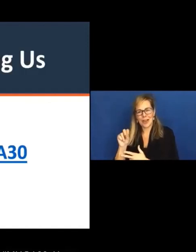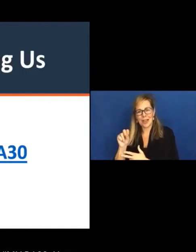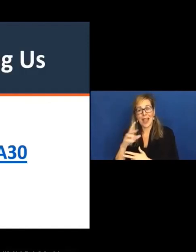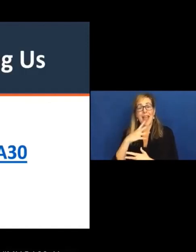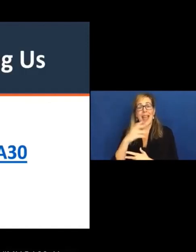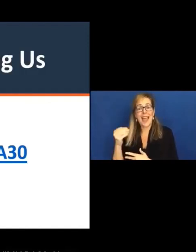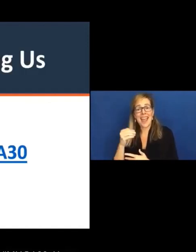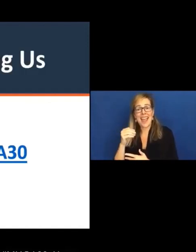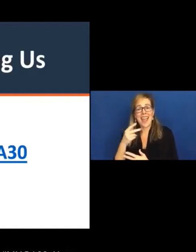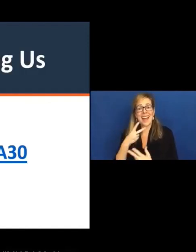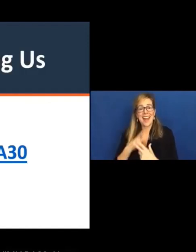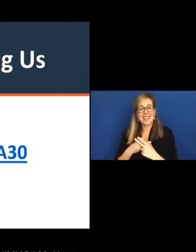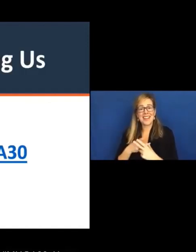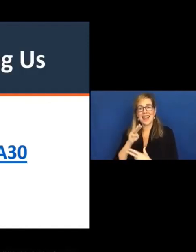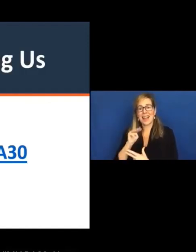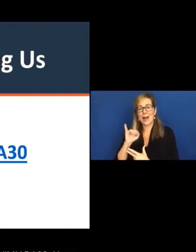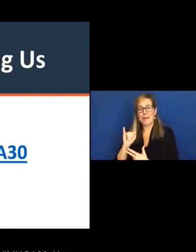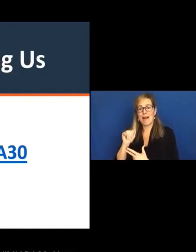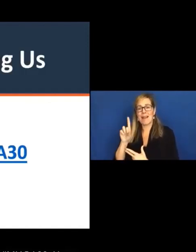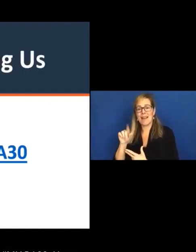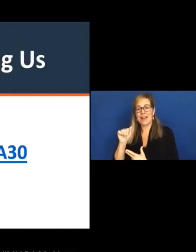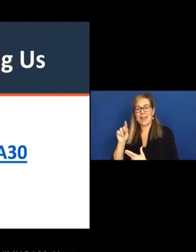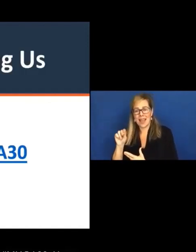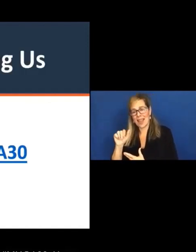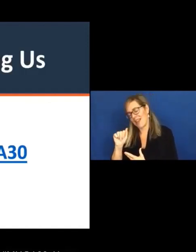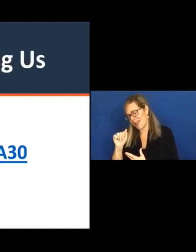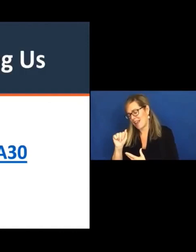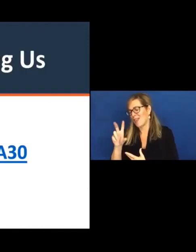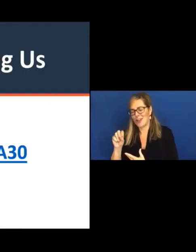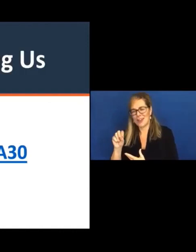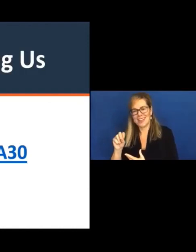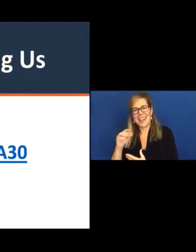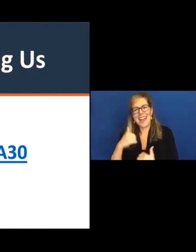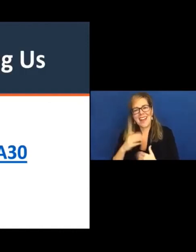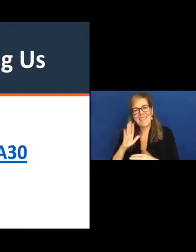#MIADA 30. Have a wonderful day.